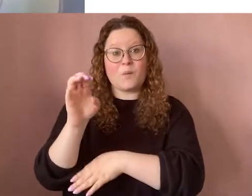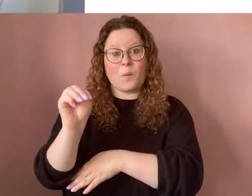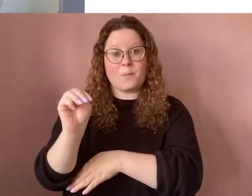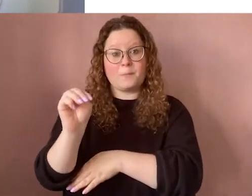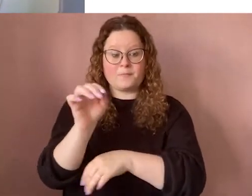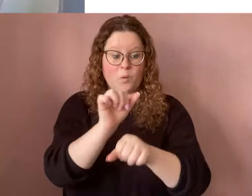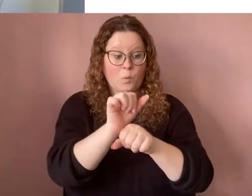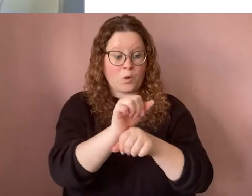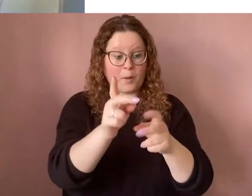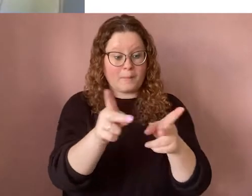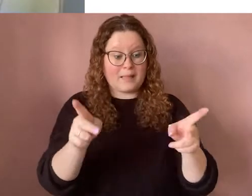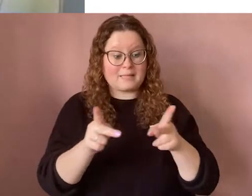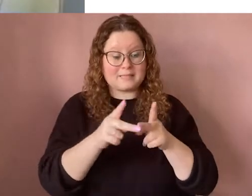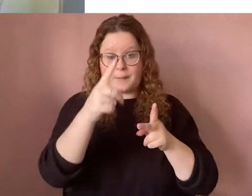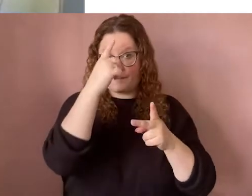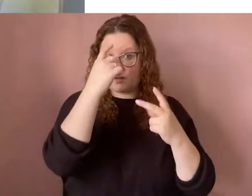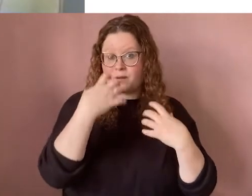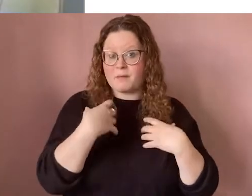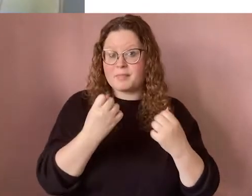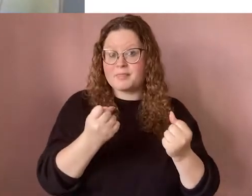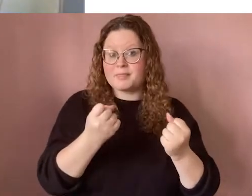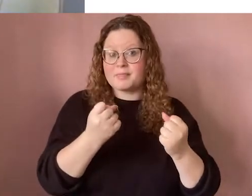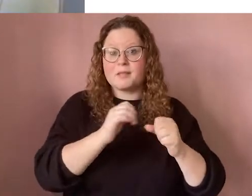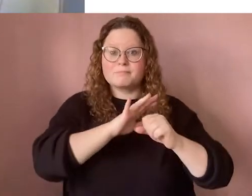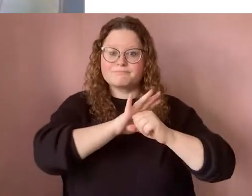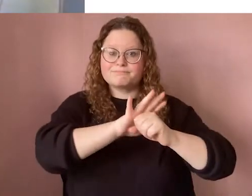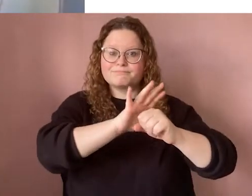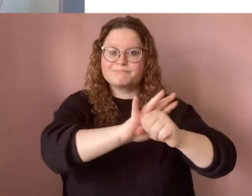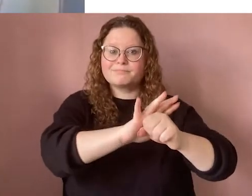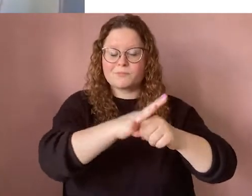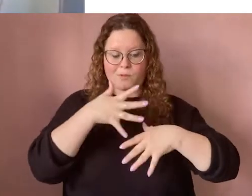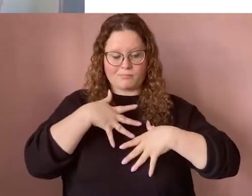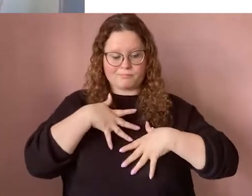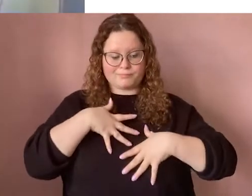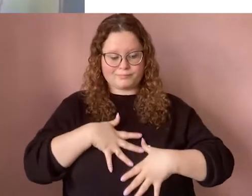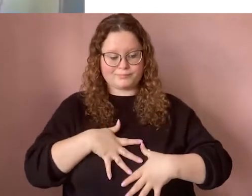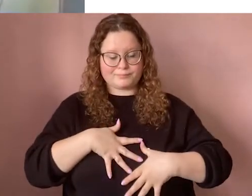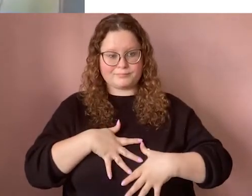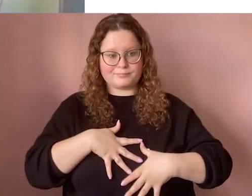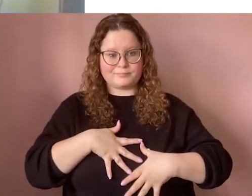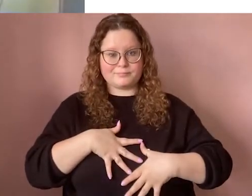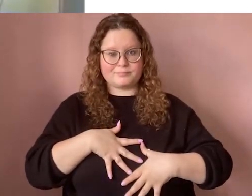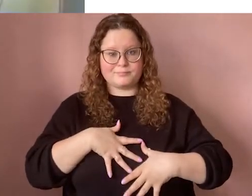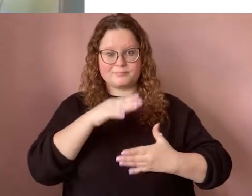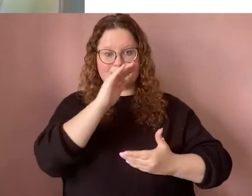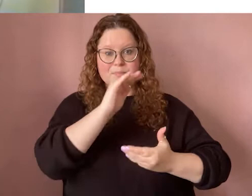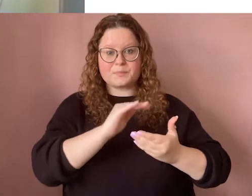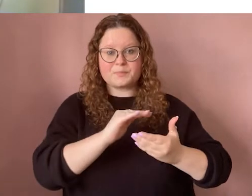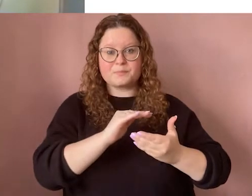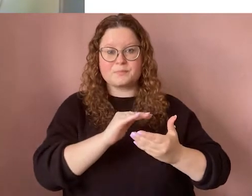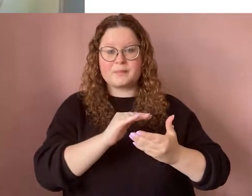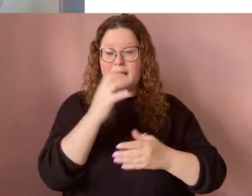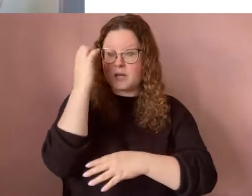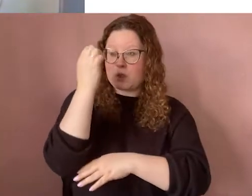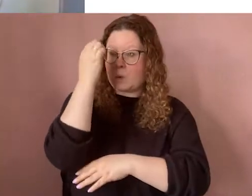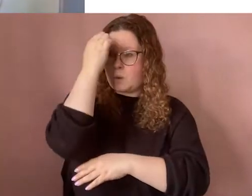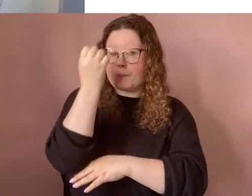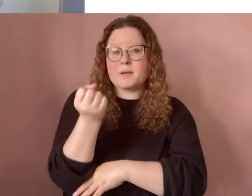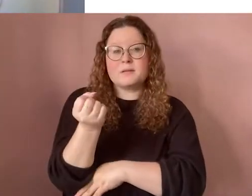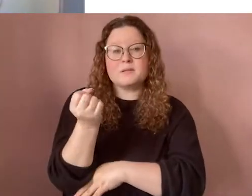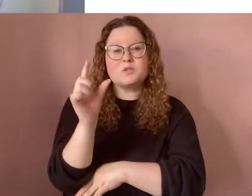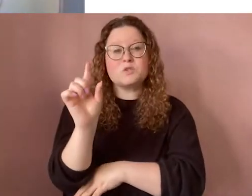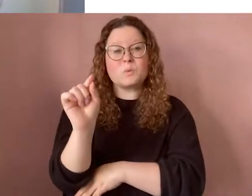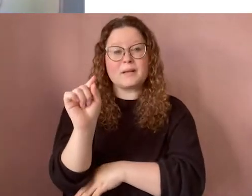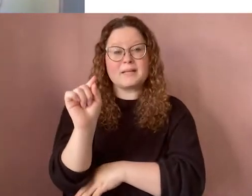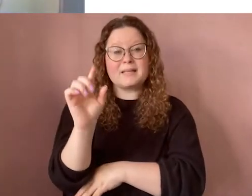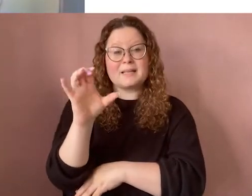Health and its campaign to target the impact of depression. And he has traveled to 20 European capitals